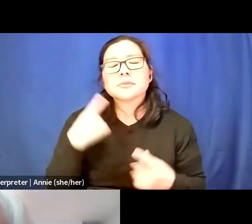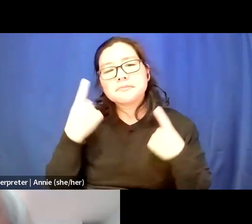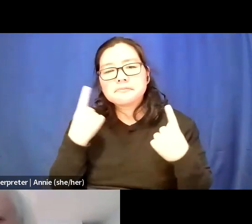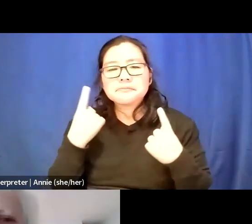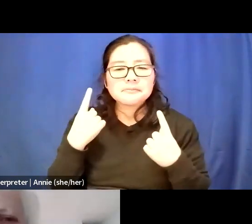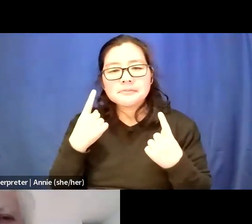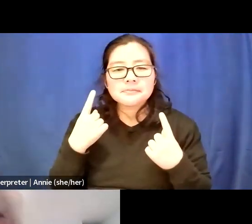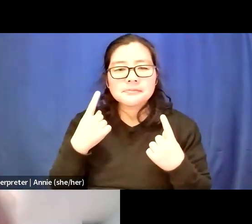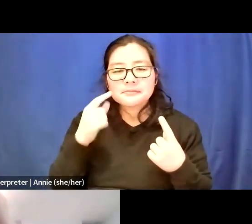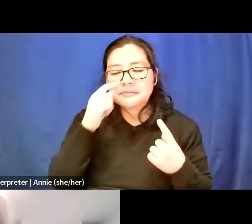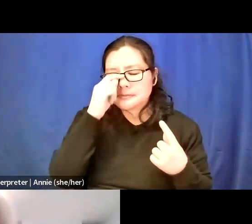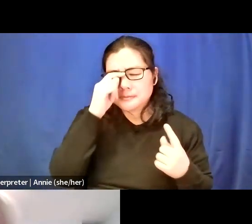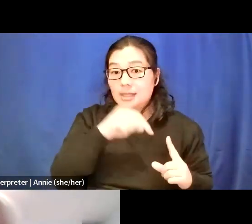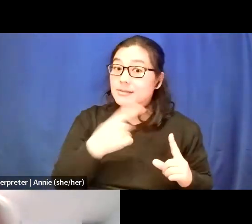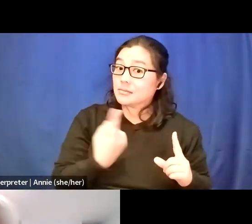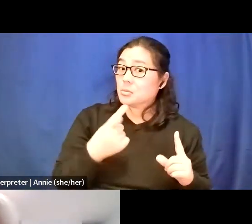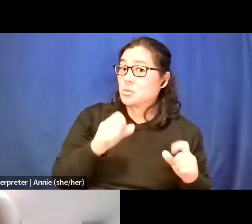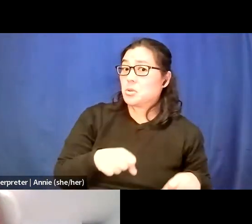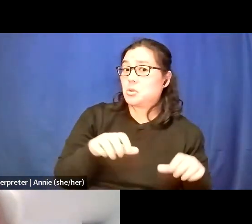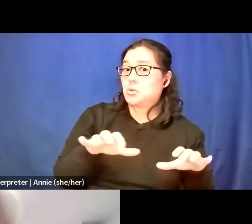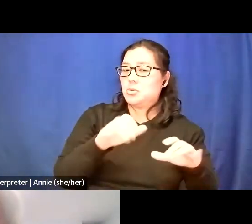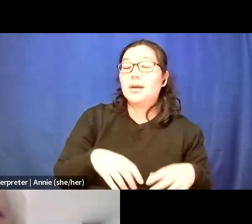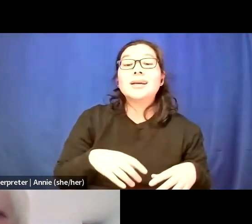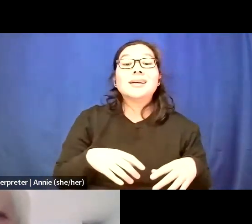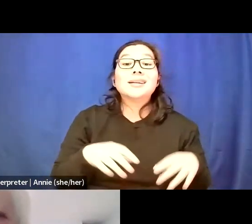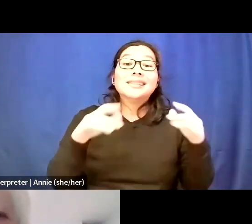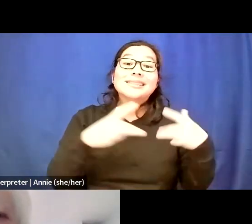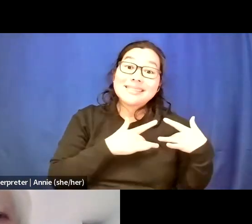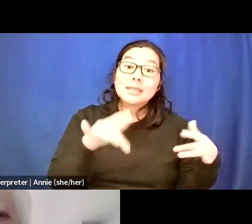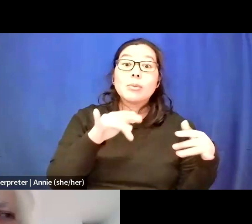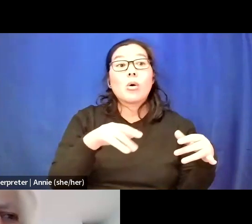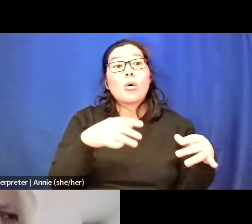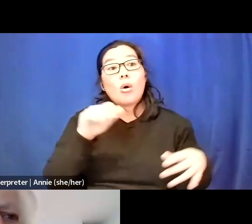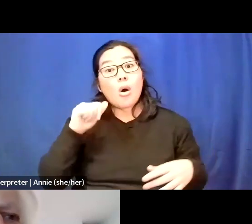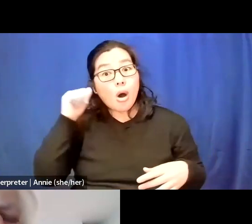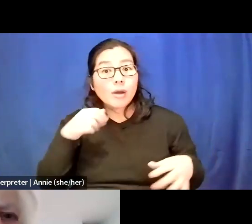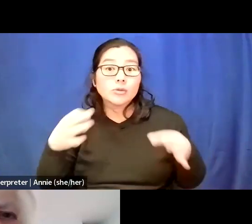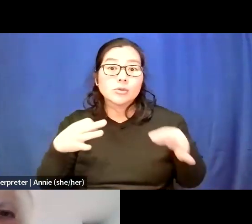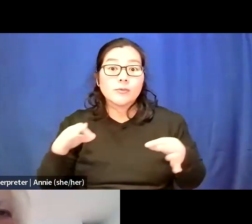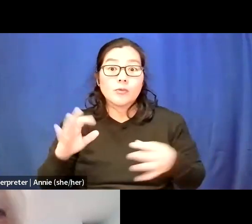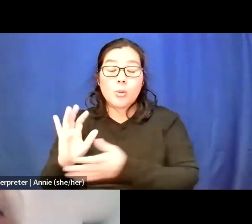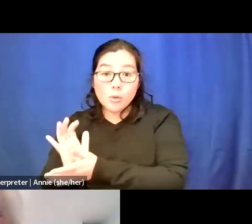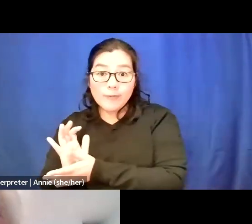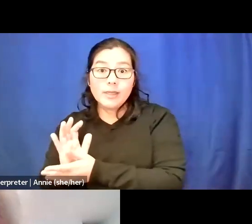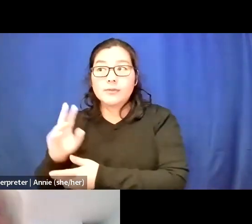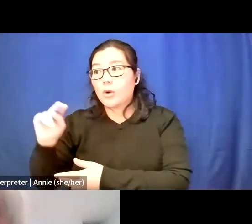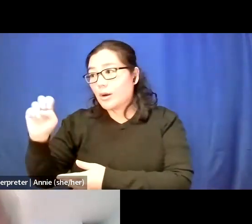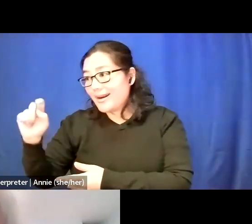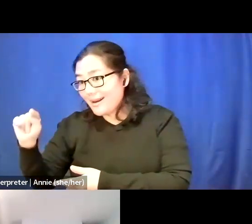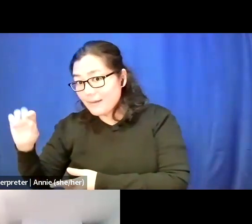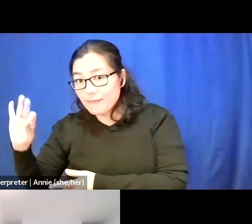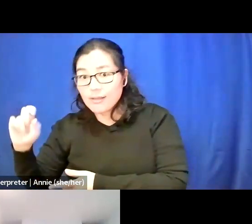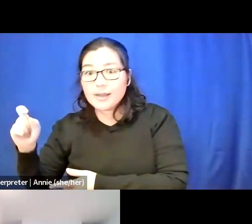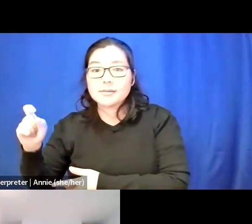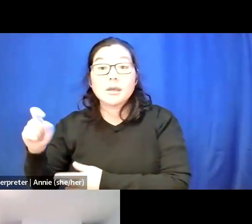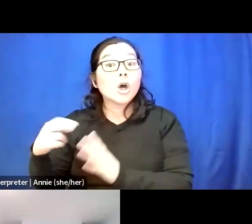I think it's something that could be done, because standard audio description for, movies, Netflix, whatever, the rule